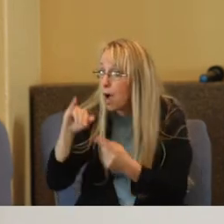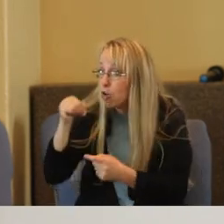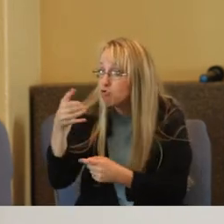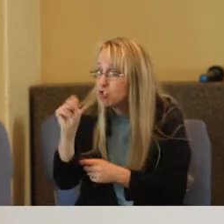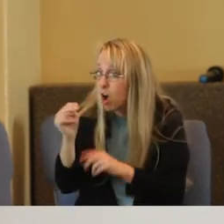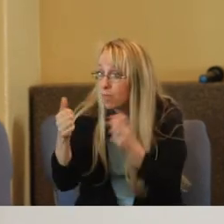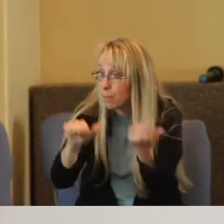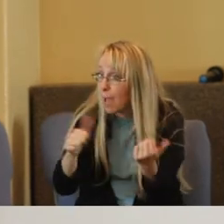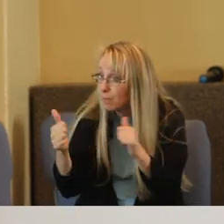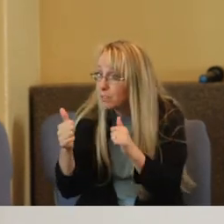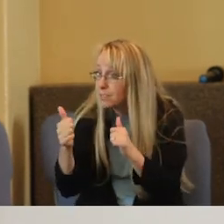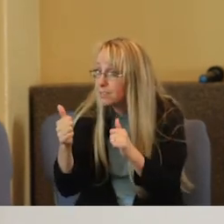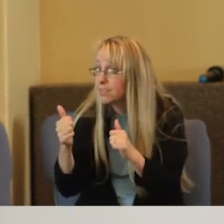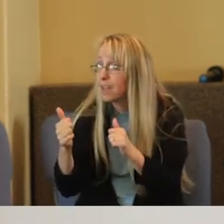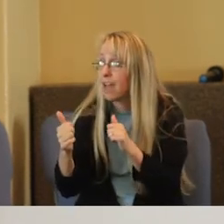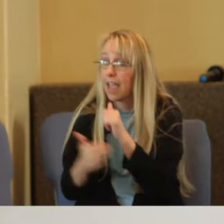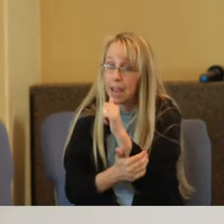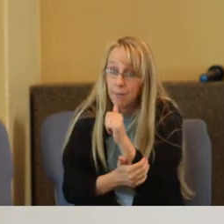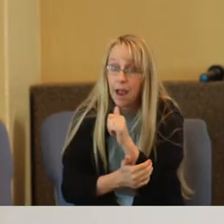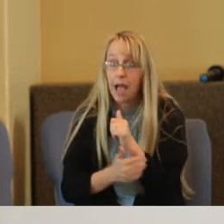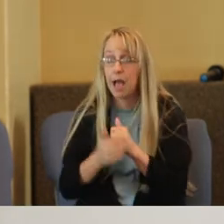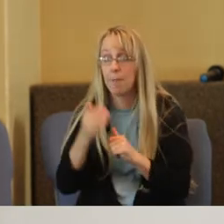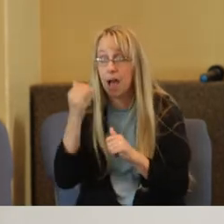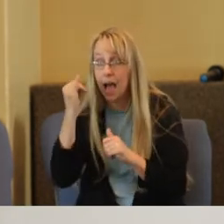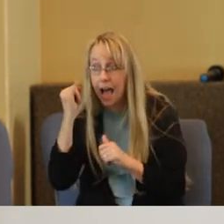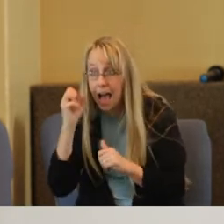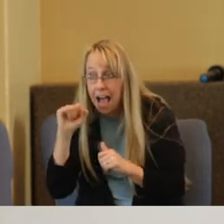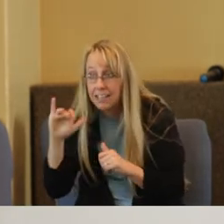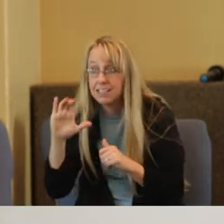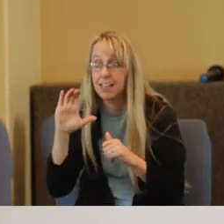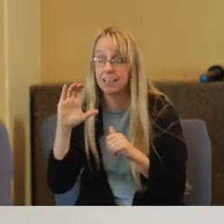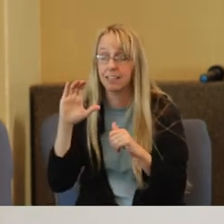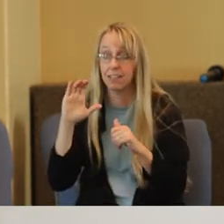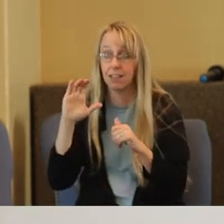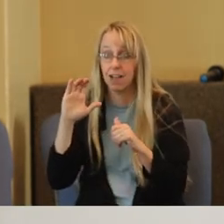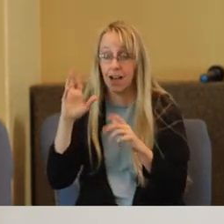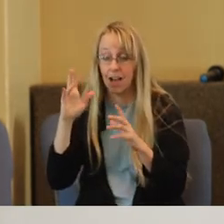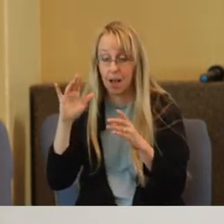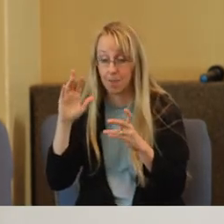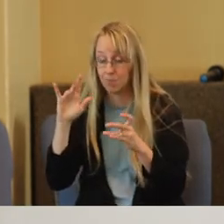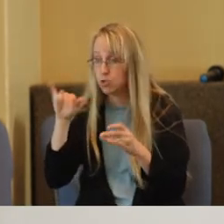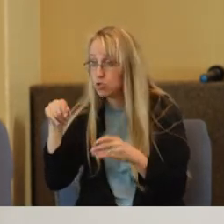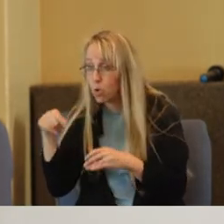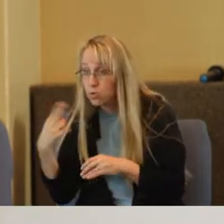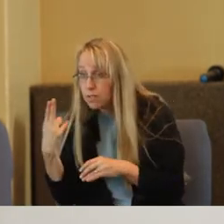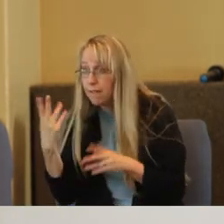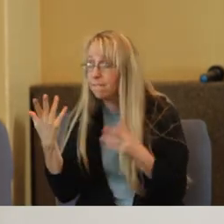about Abraham? Do they know about Isaac and Jacob and Joseph